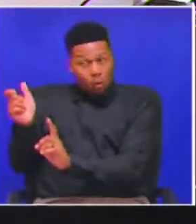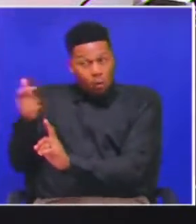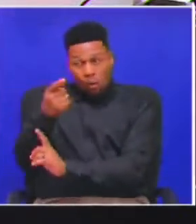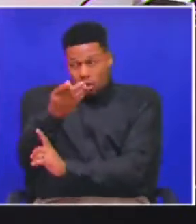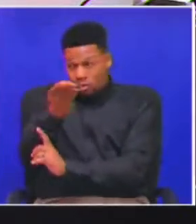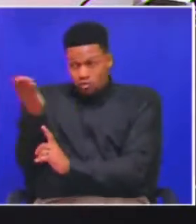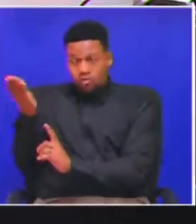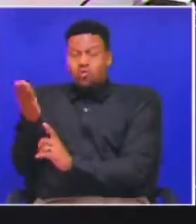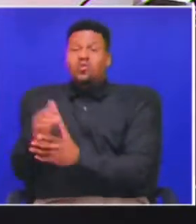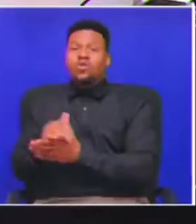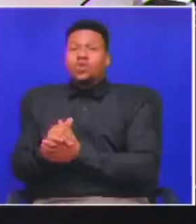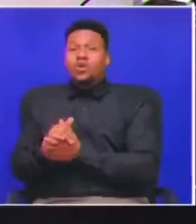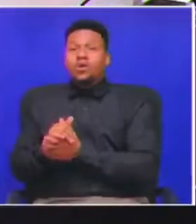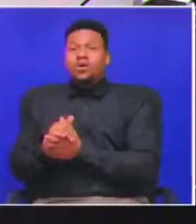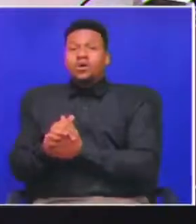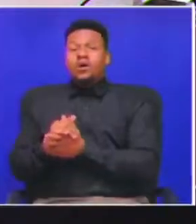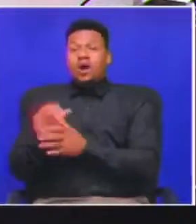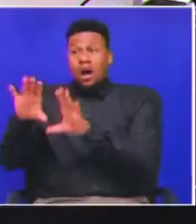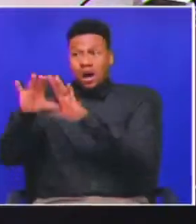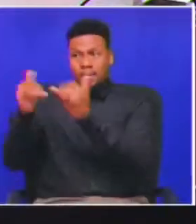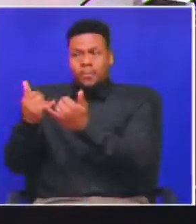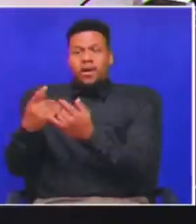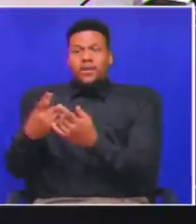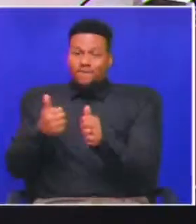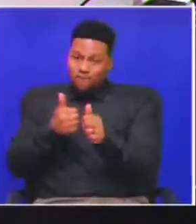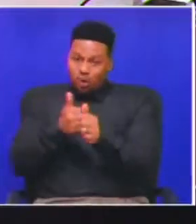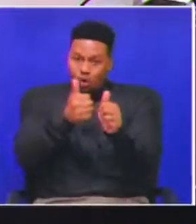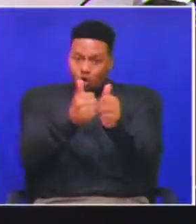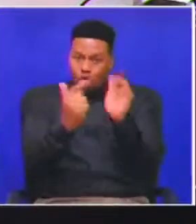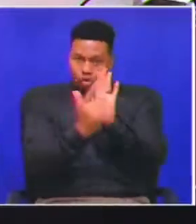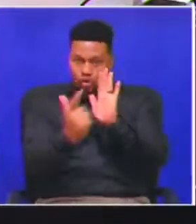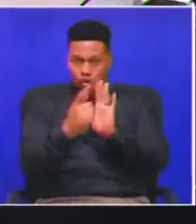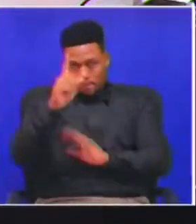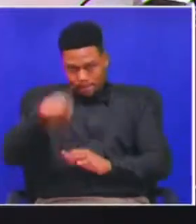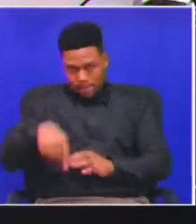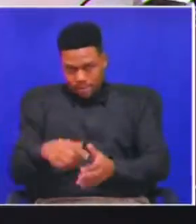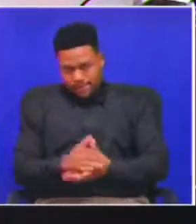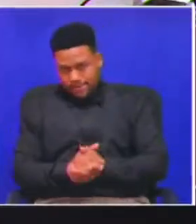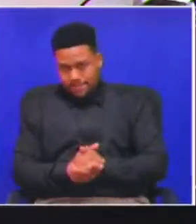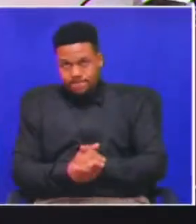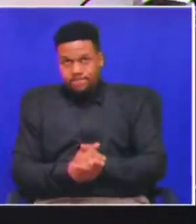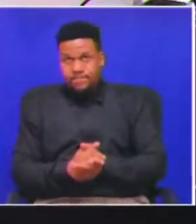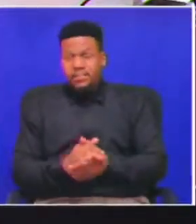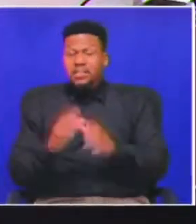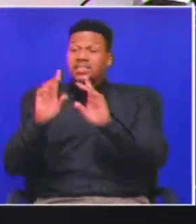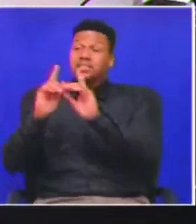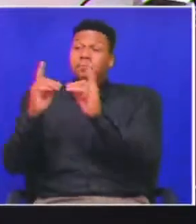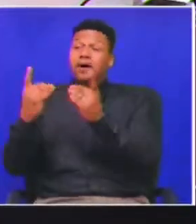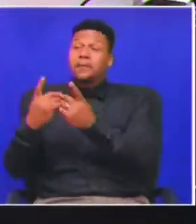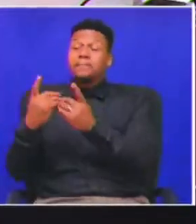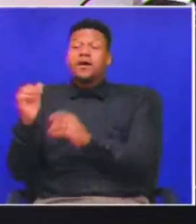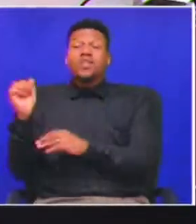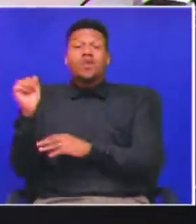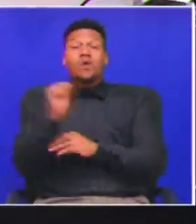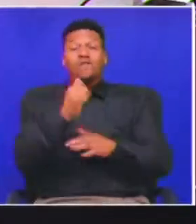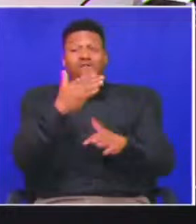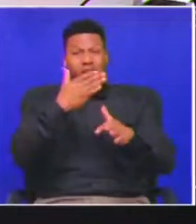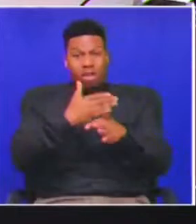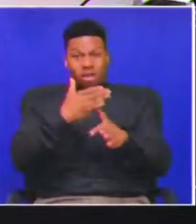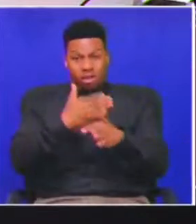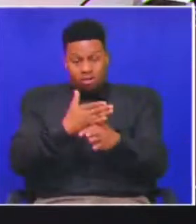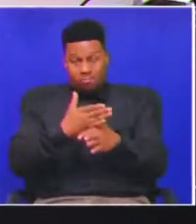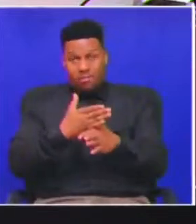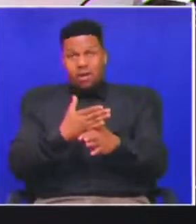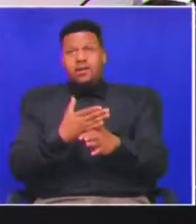follow what the law prescribes in this regard. The Department of Labor has presented an Employment